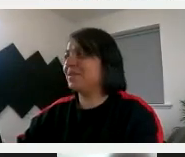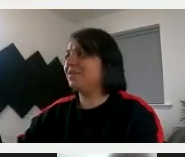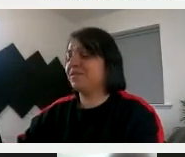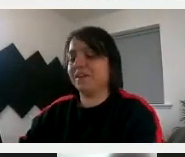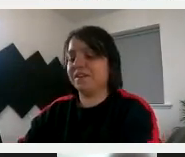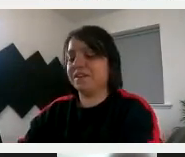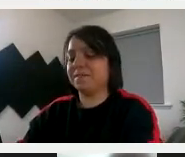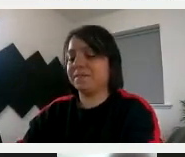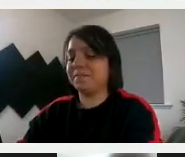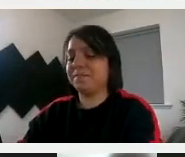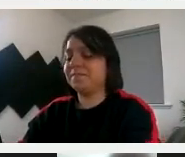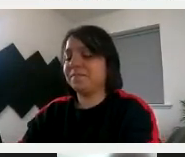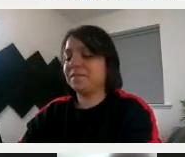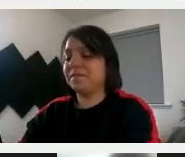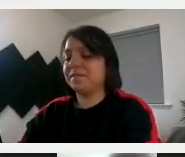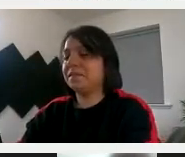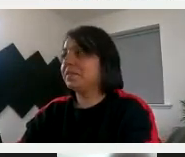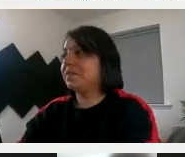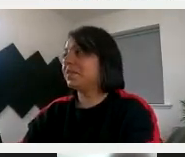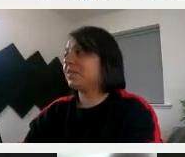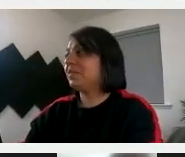Yes, we have Love Island.